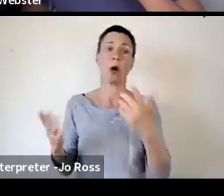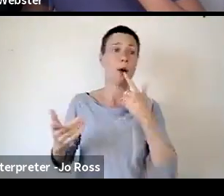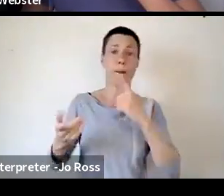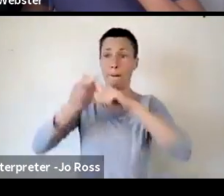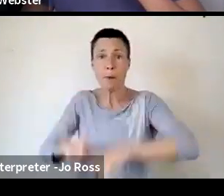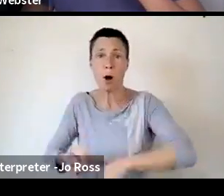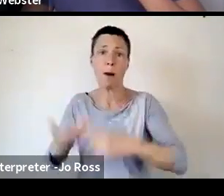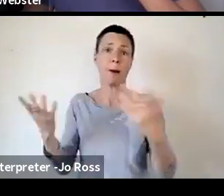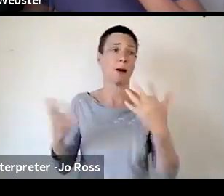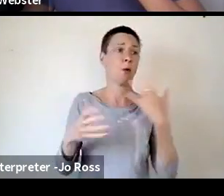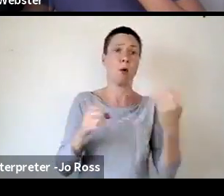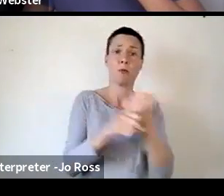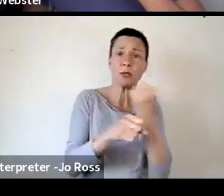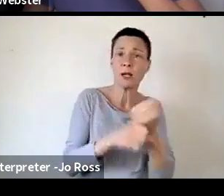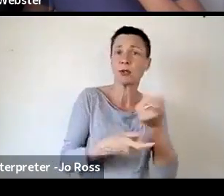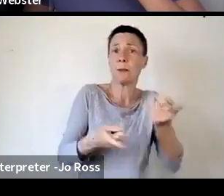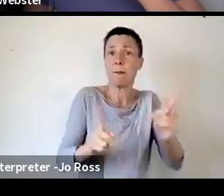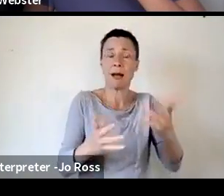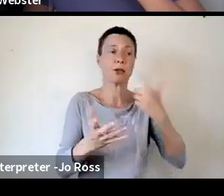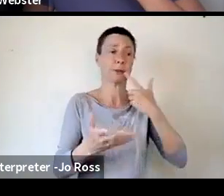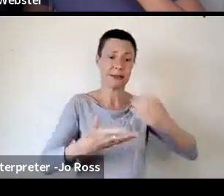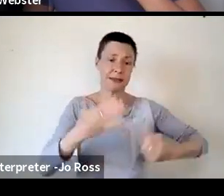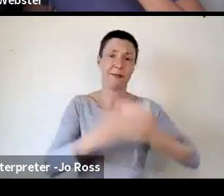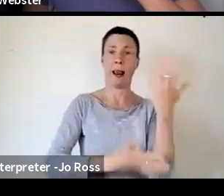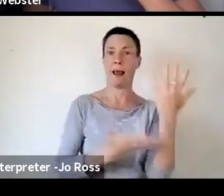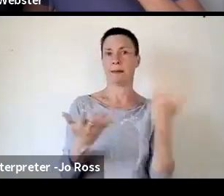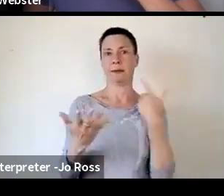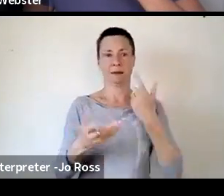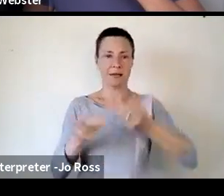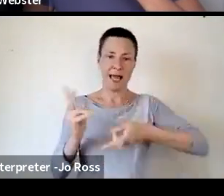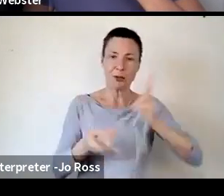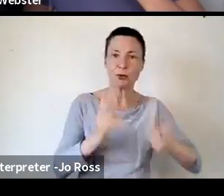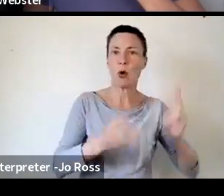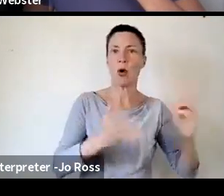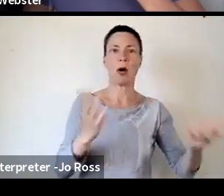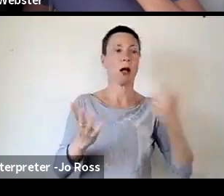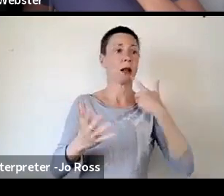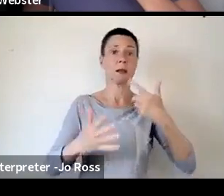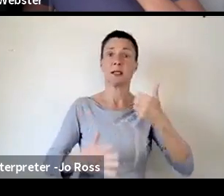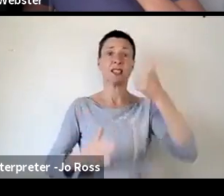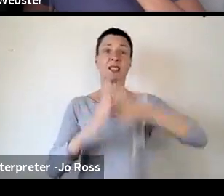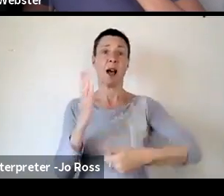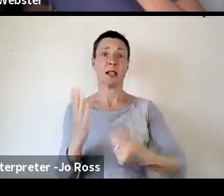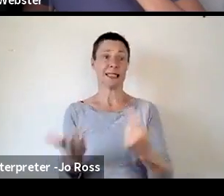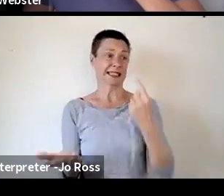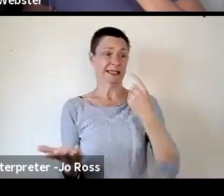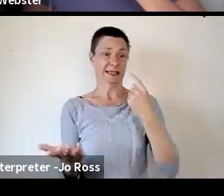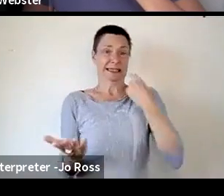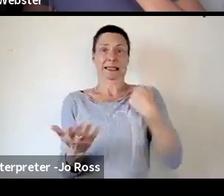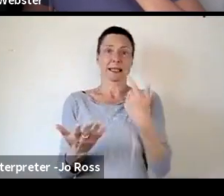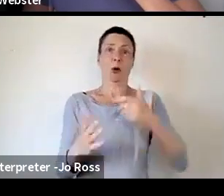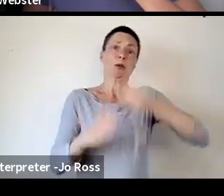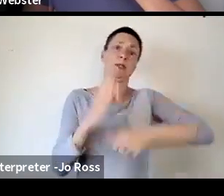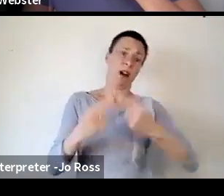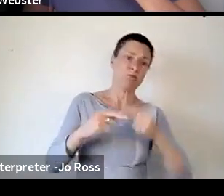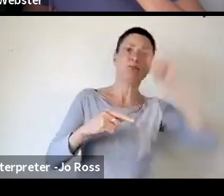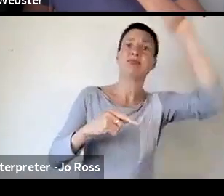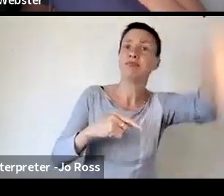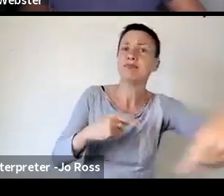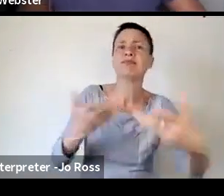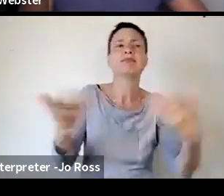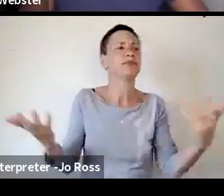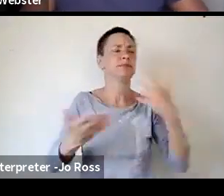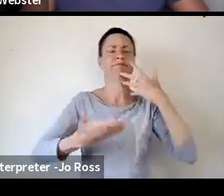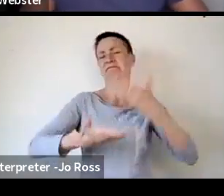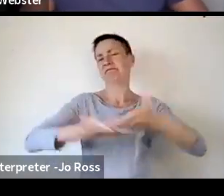permanent, production management, development, editorial, starting yesterday, start next year, all sorts. You know